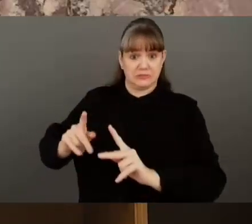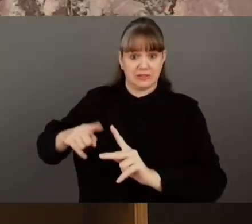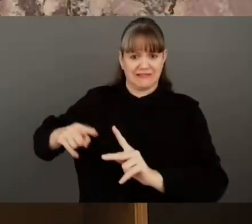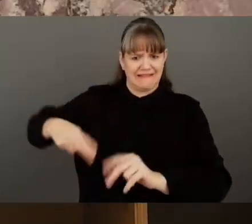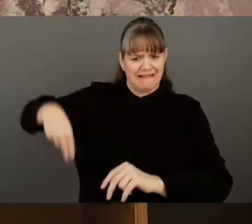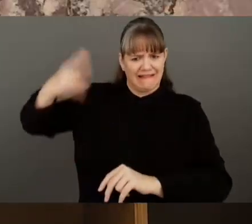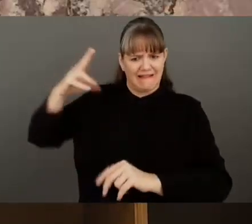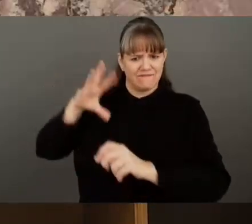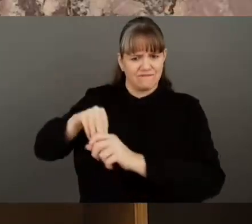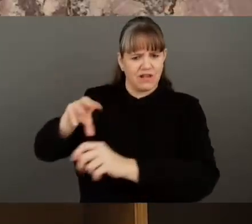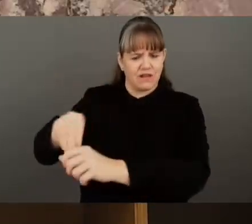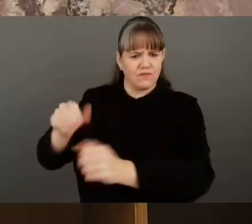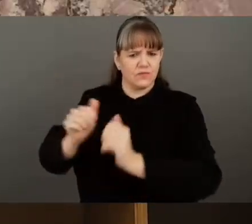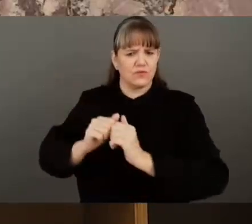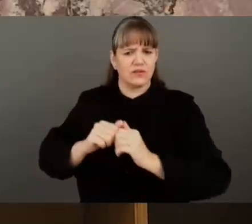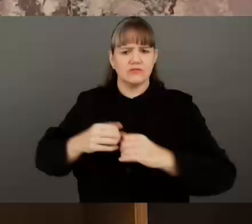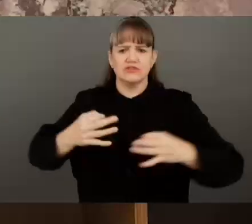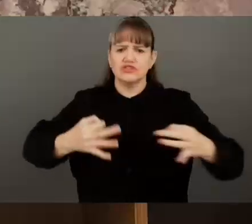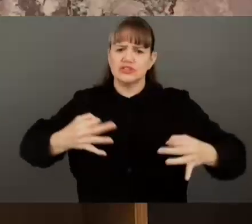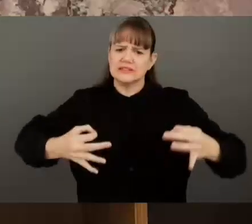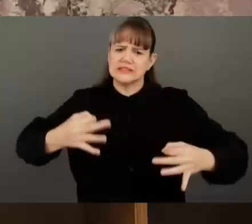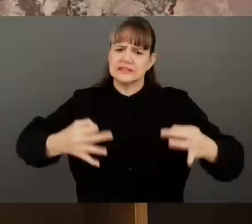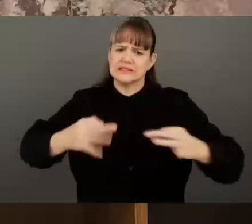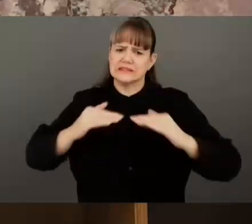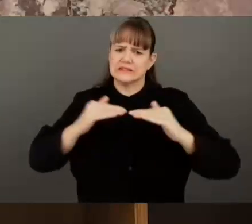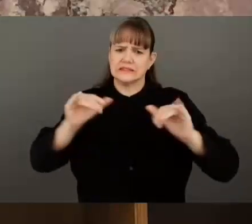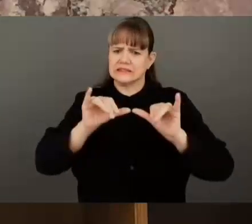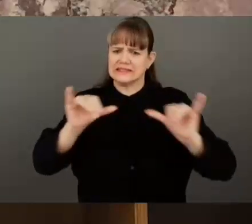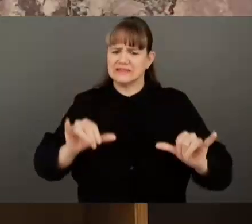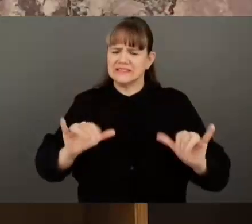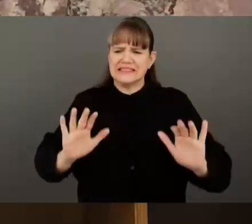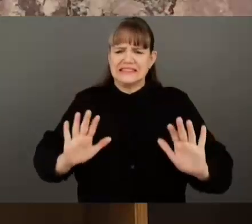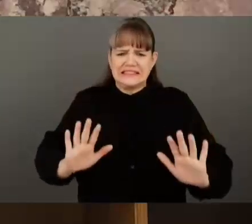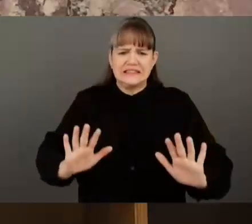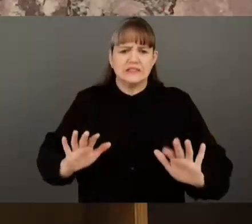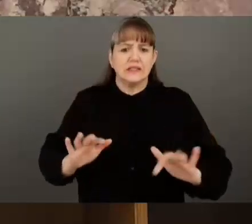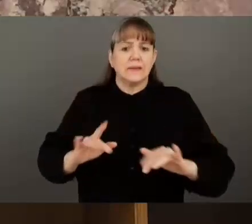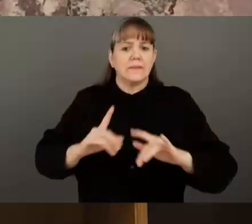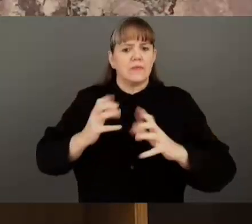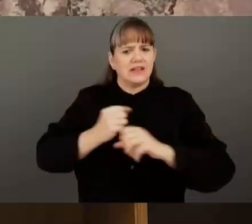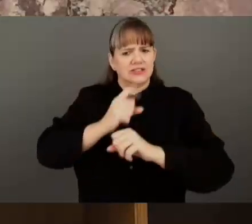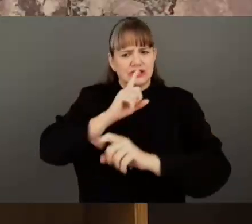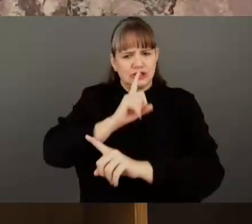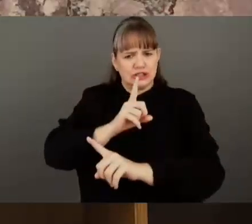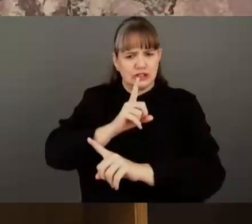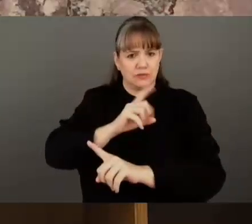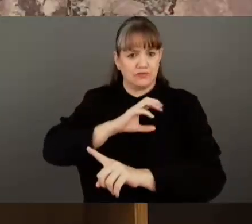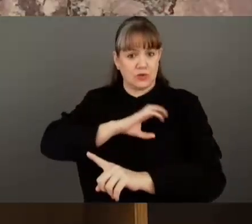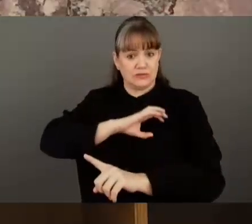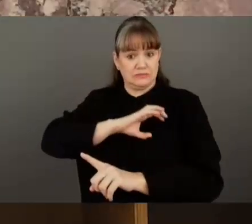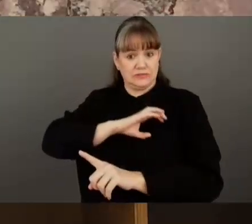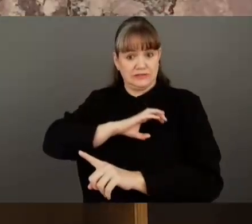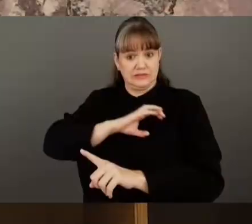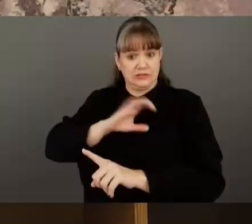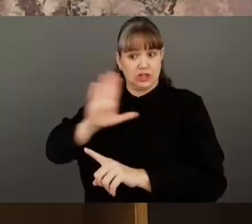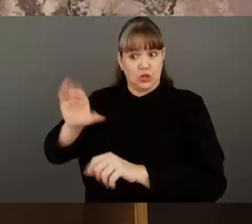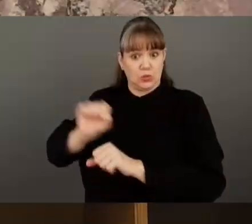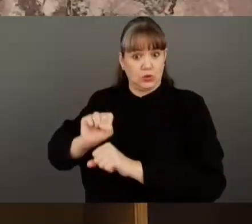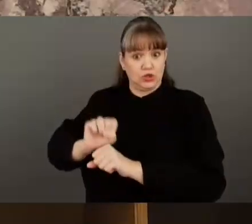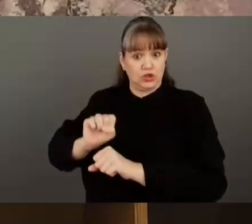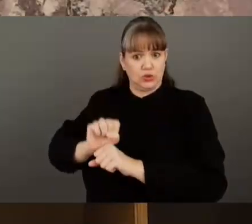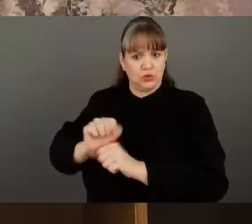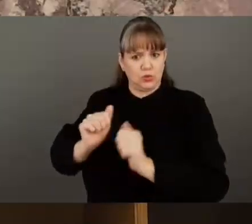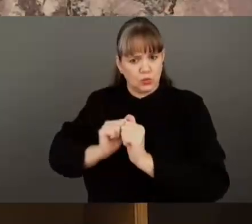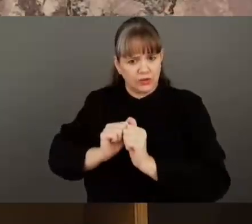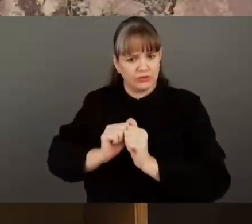law enforcement does their work in a culturally informed and safe way for vulnerable